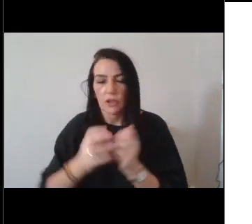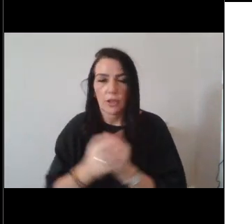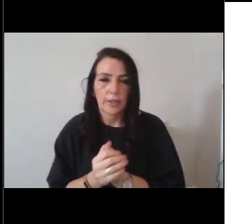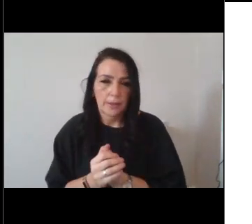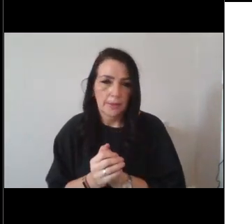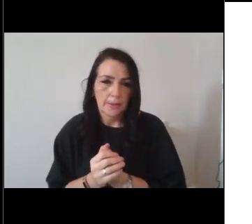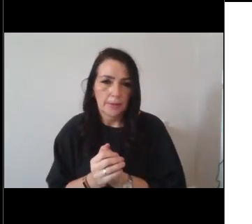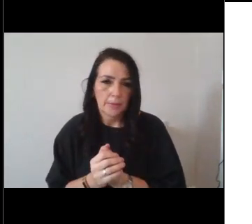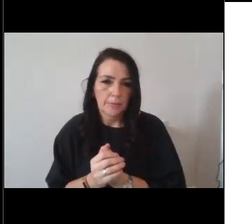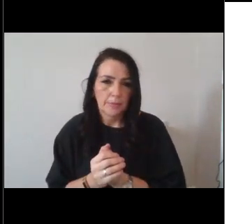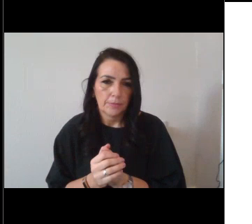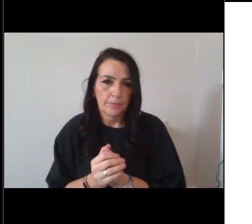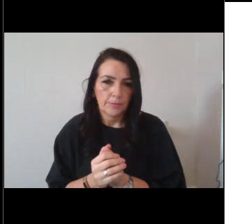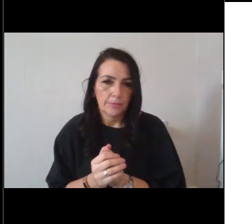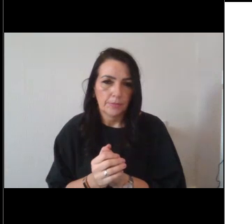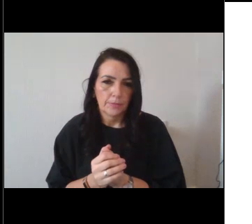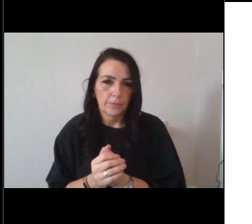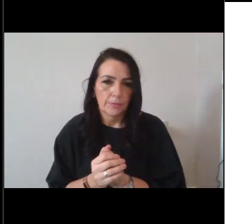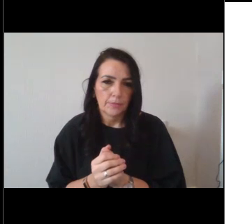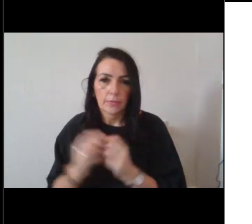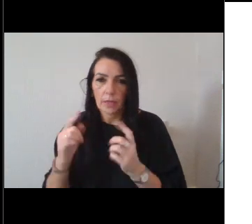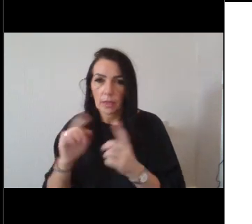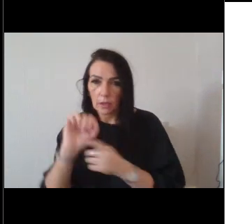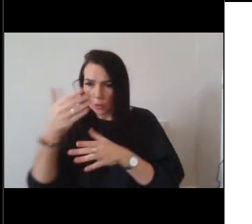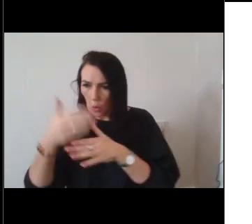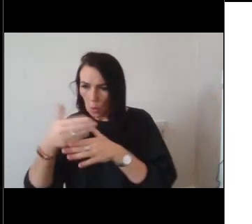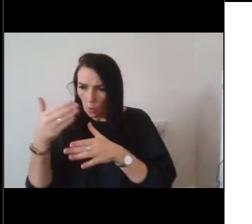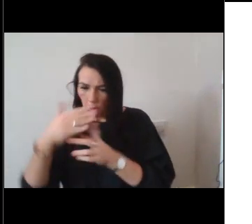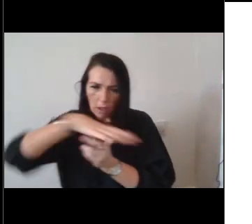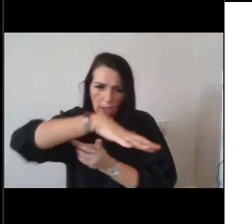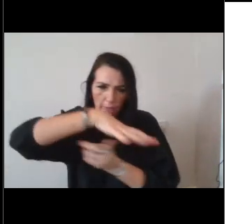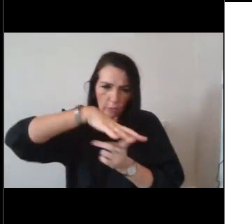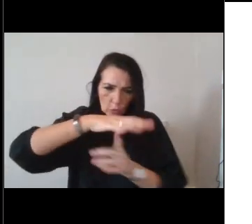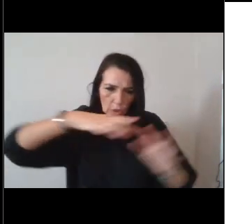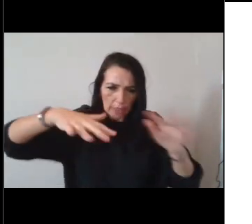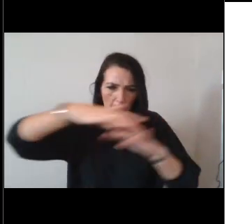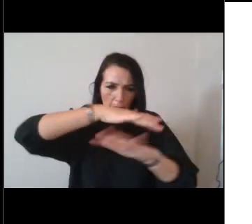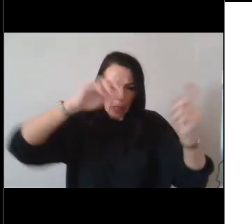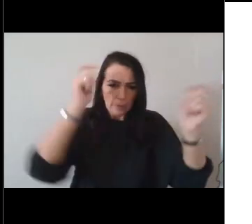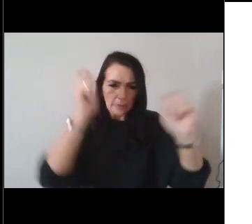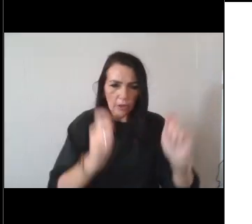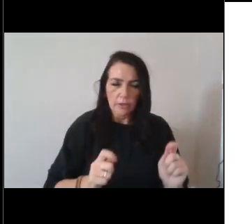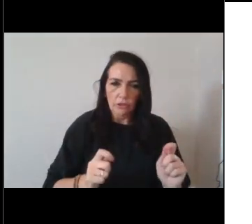its operations contribute to climate change and how climate change will impact their operations.